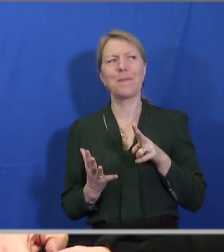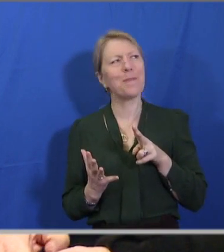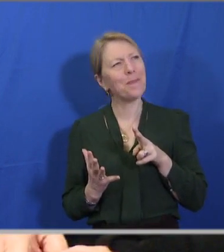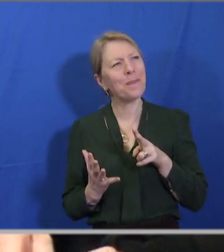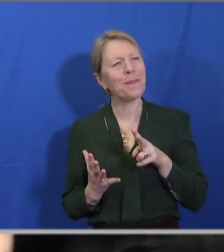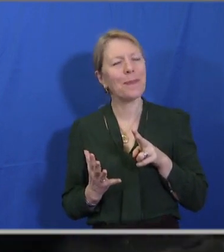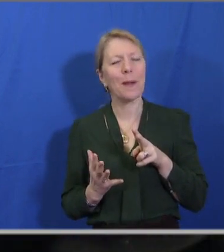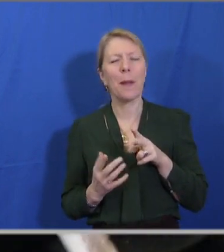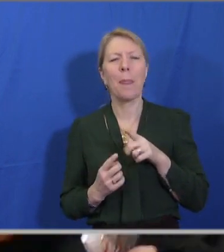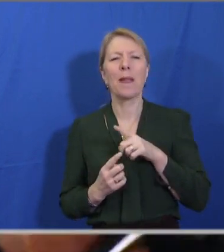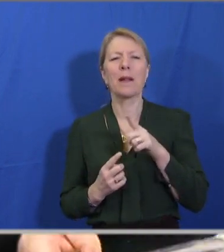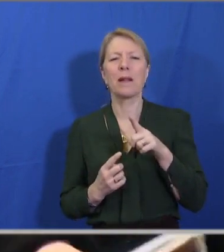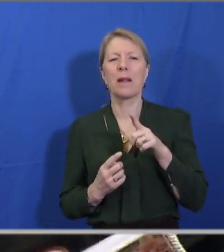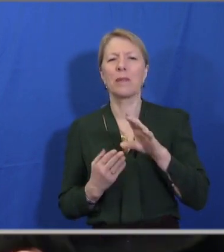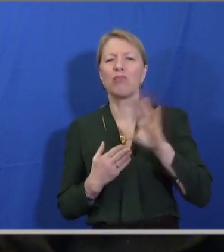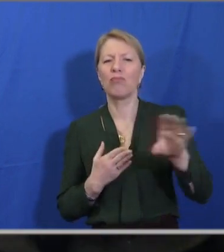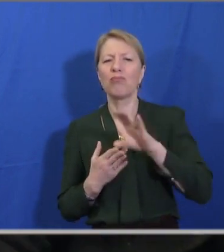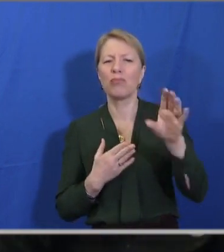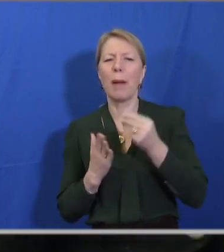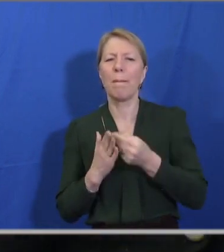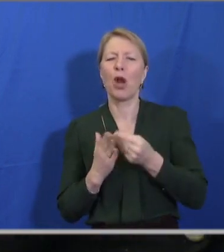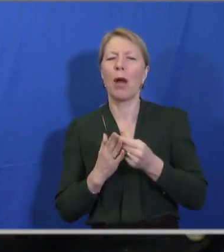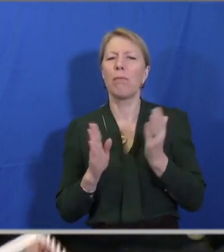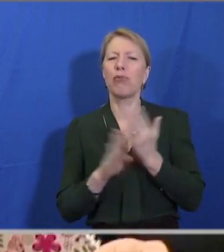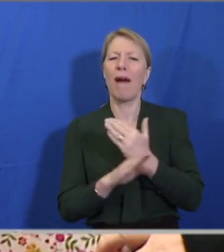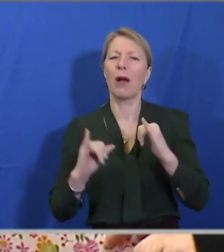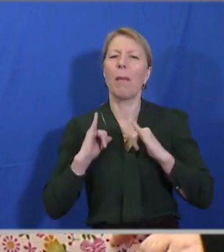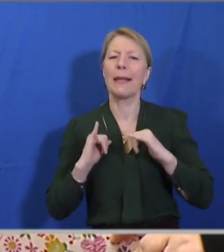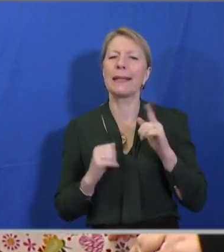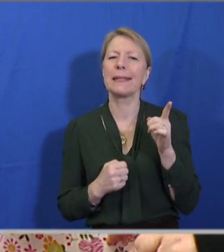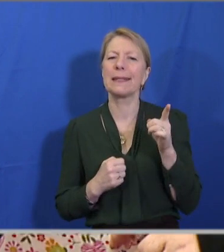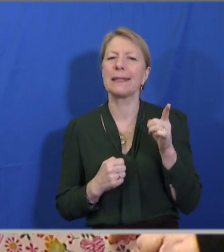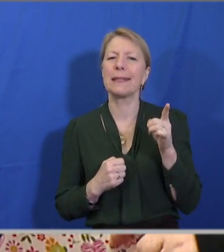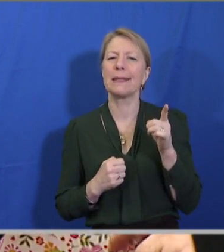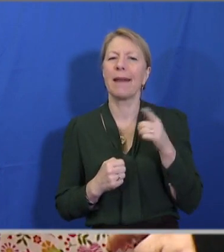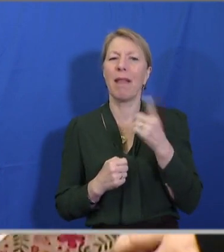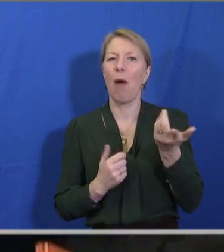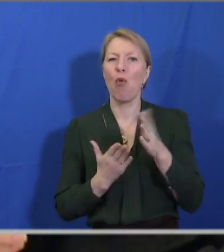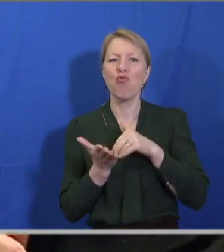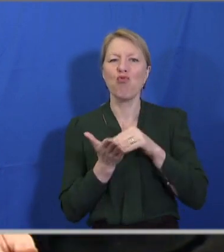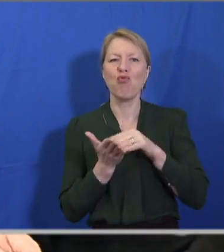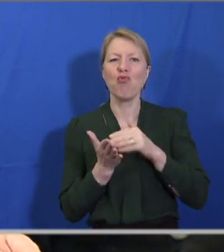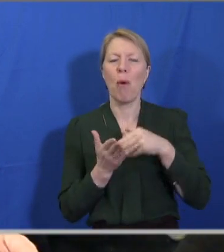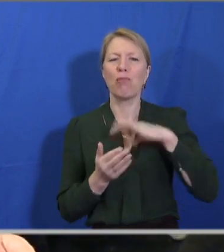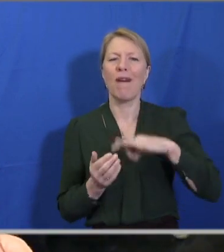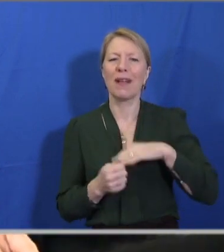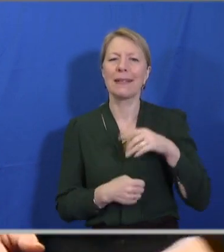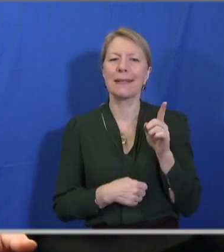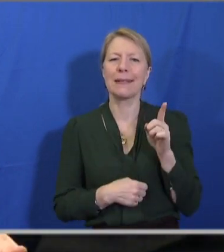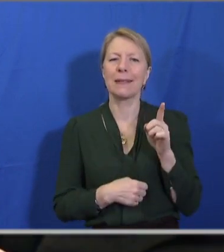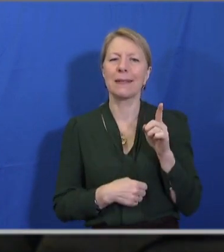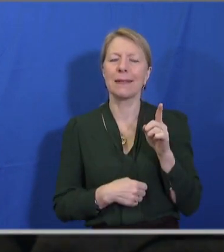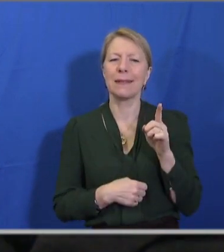put money out to private providers who are looking to make a profit, and ignoring how disabled